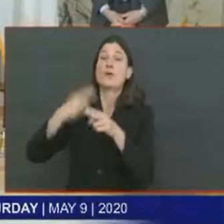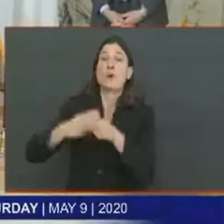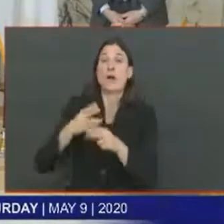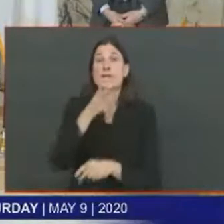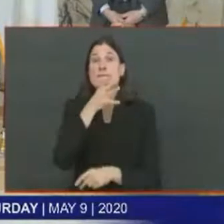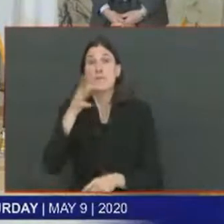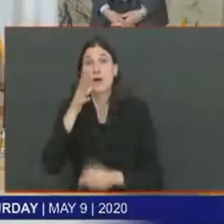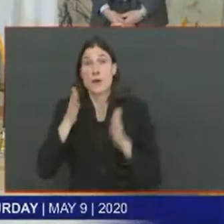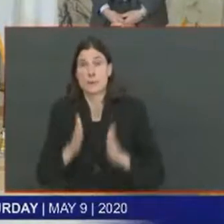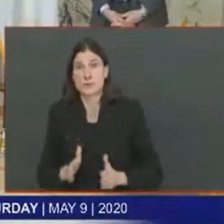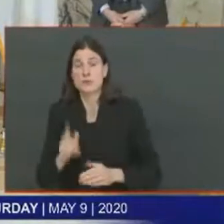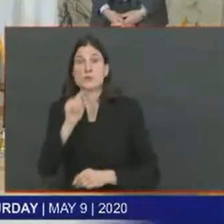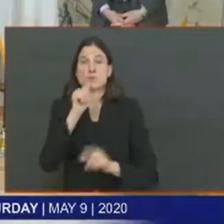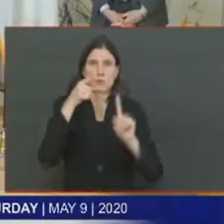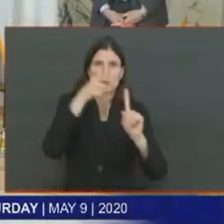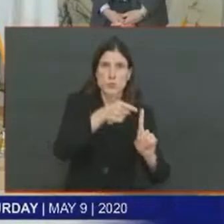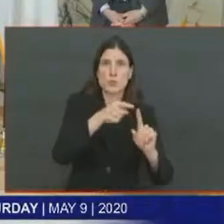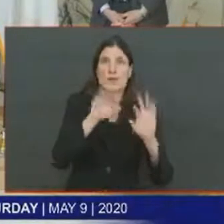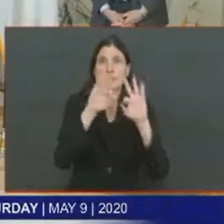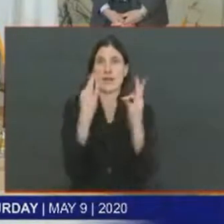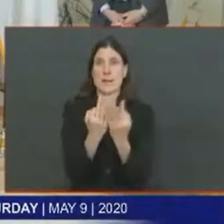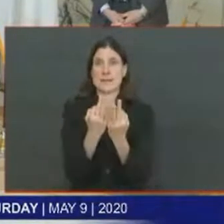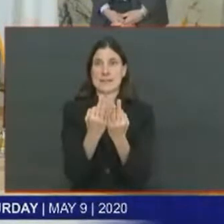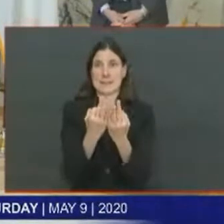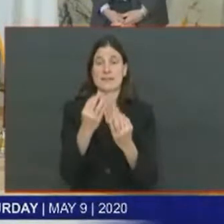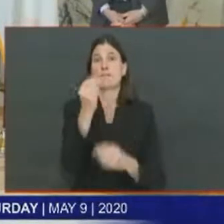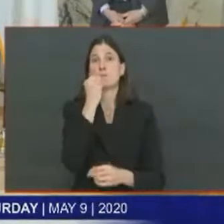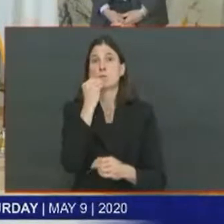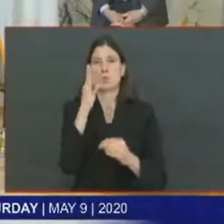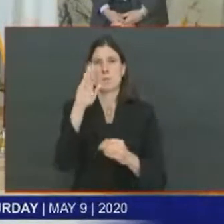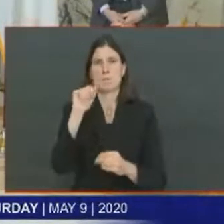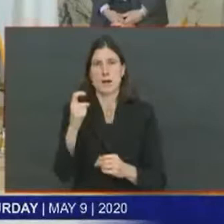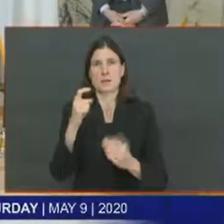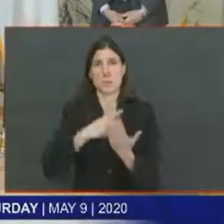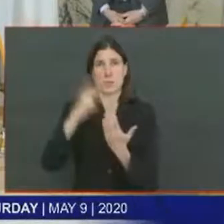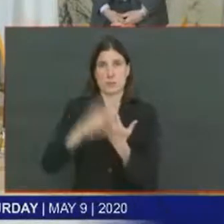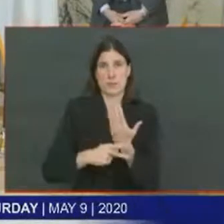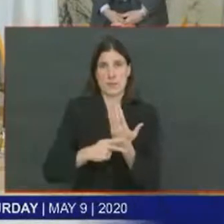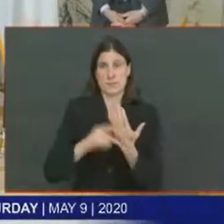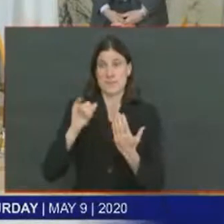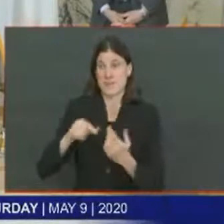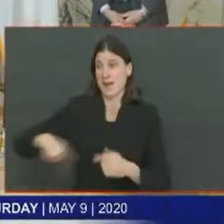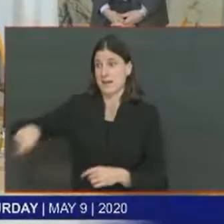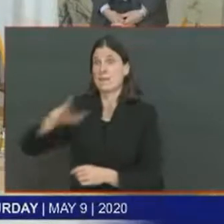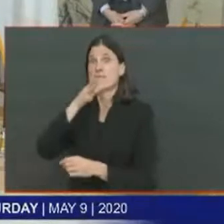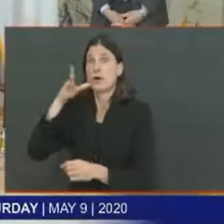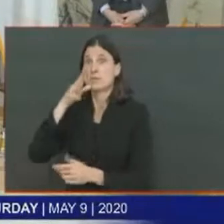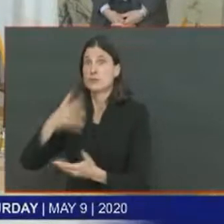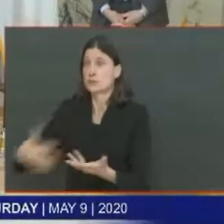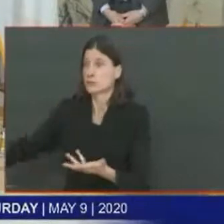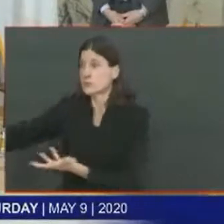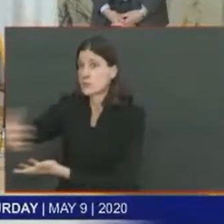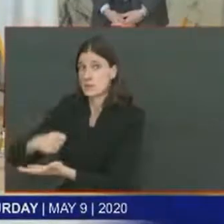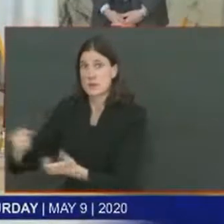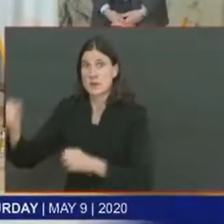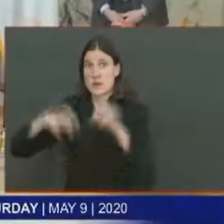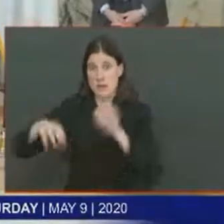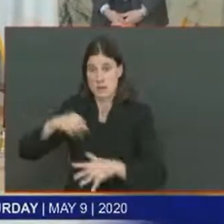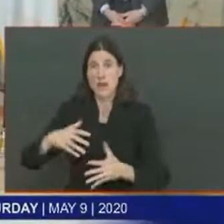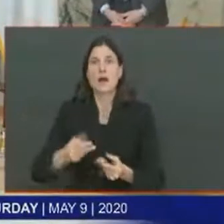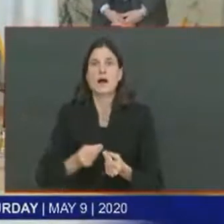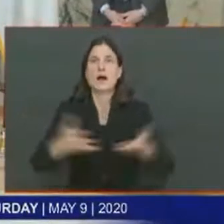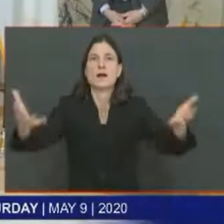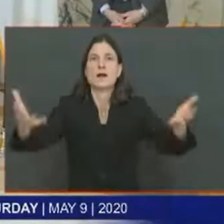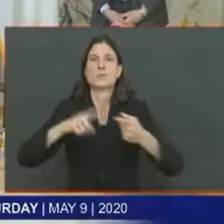around. We're going to work very hard this is a partnership. This is the state government partnering